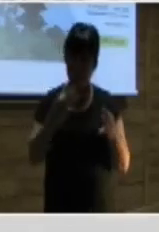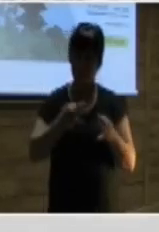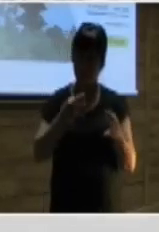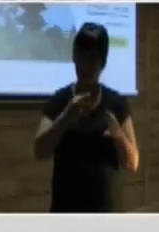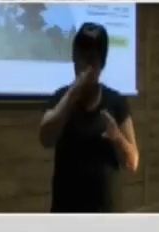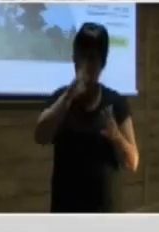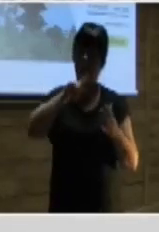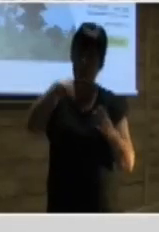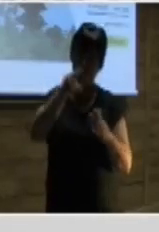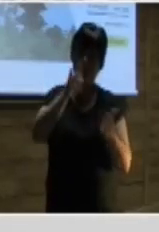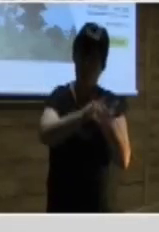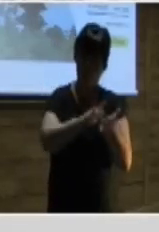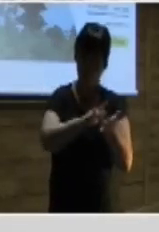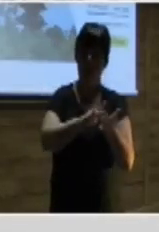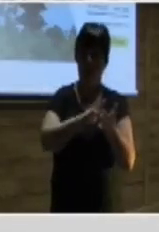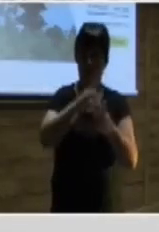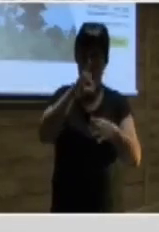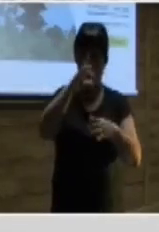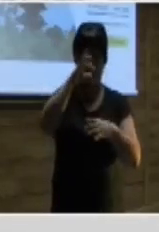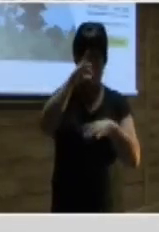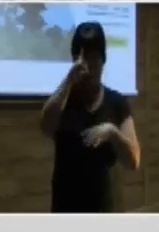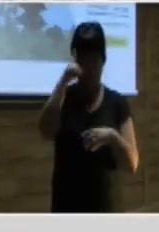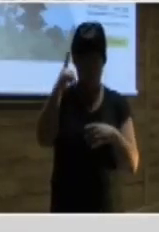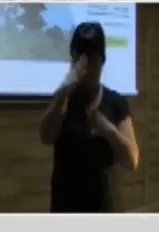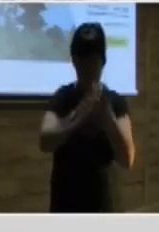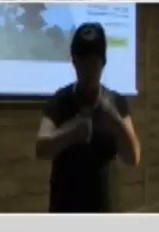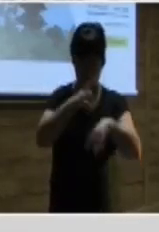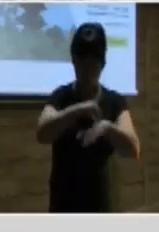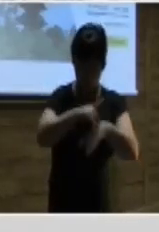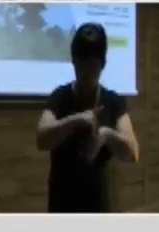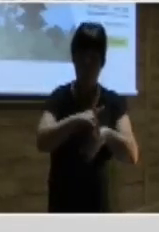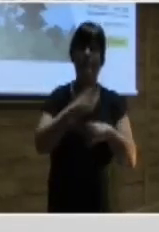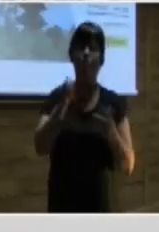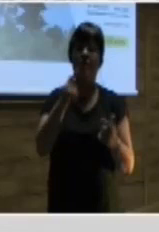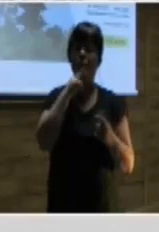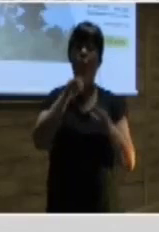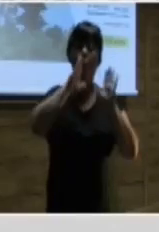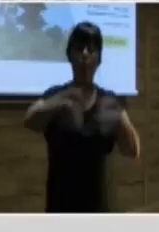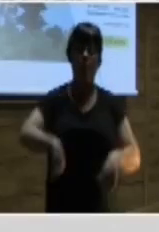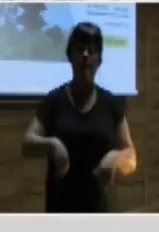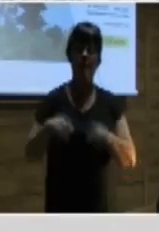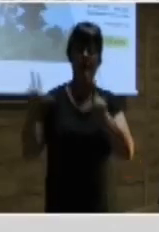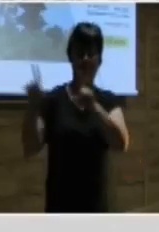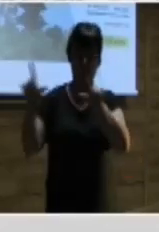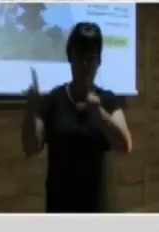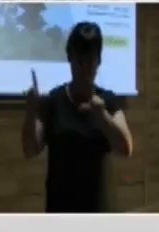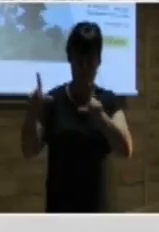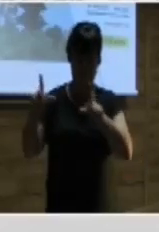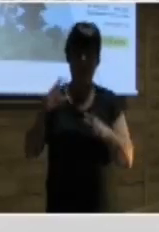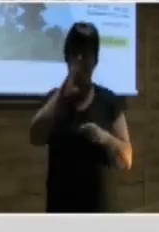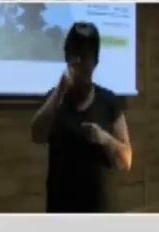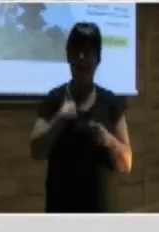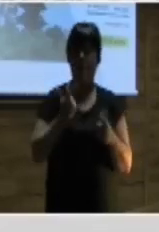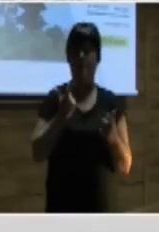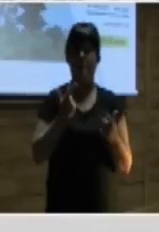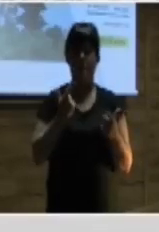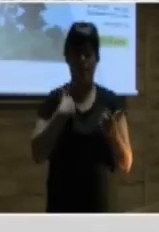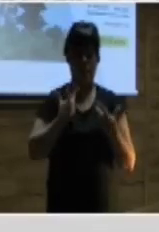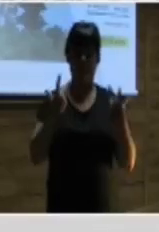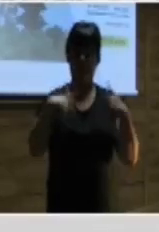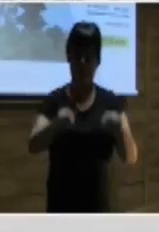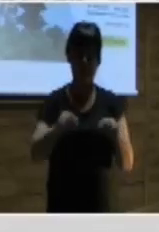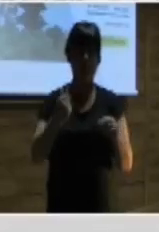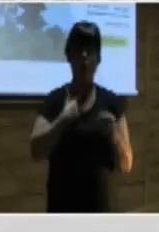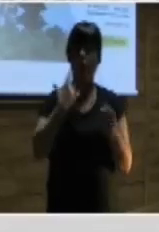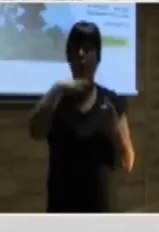this is my last slide before Jesus kicks me off the stage, and I'm inviting you all to come to Japan. We organize